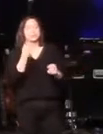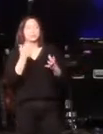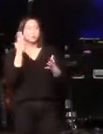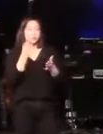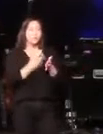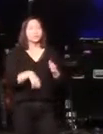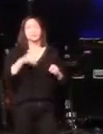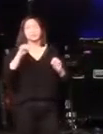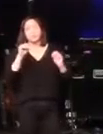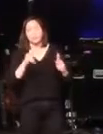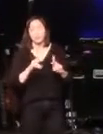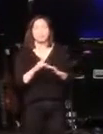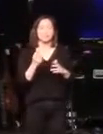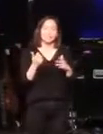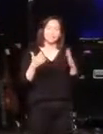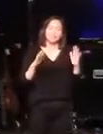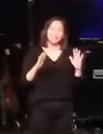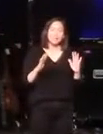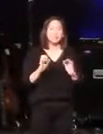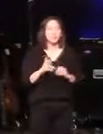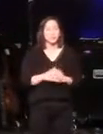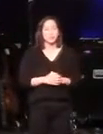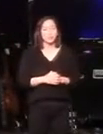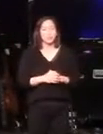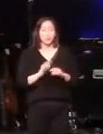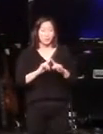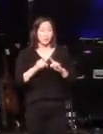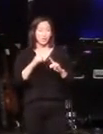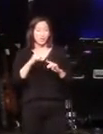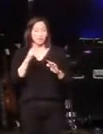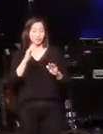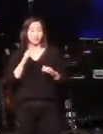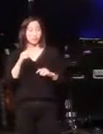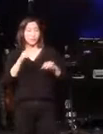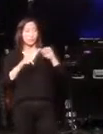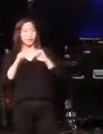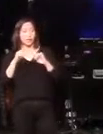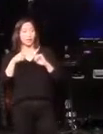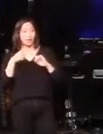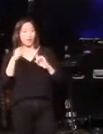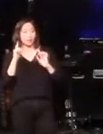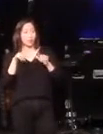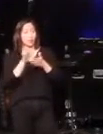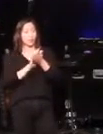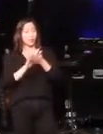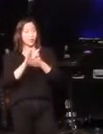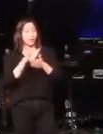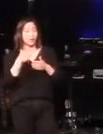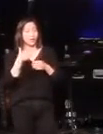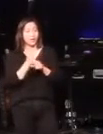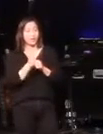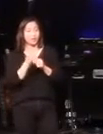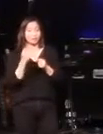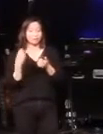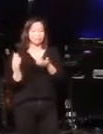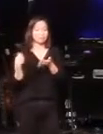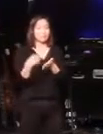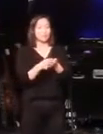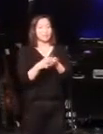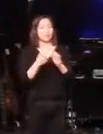When I was leaving for college, I didn't get scholarships because I wasn't good enough in school to get